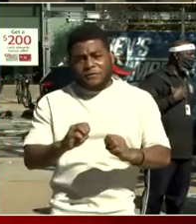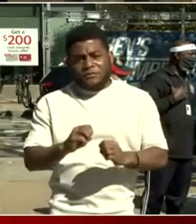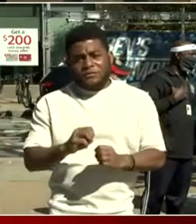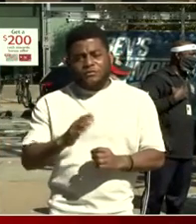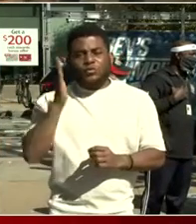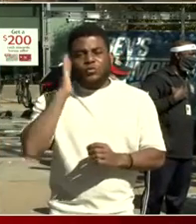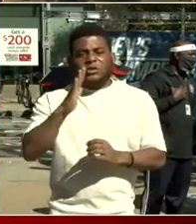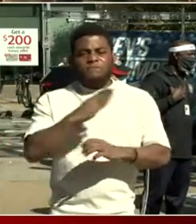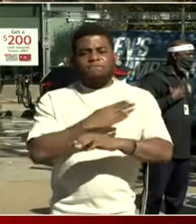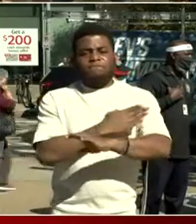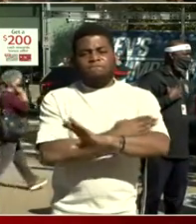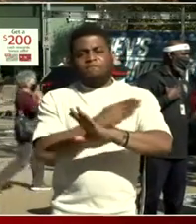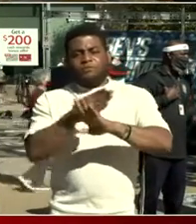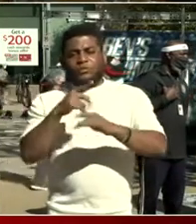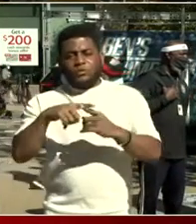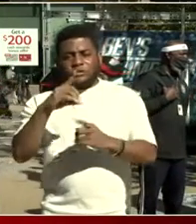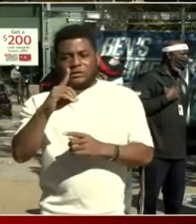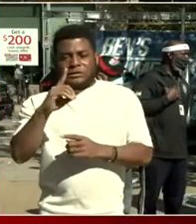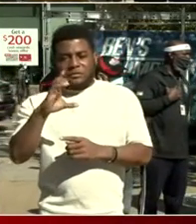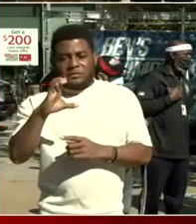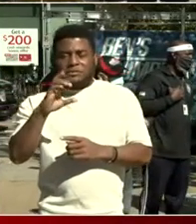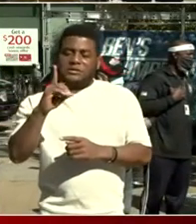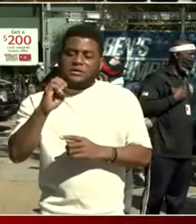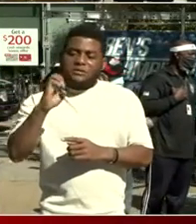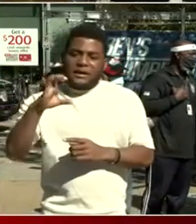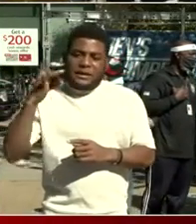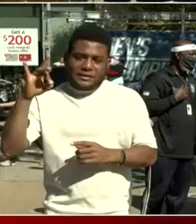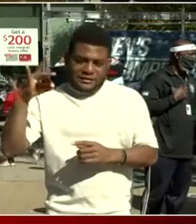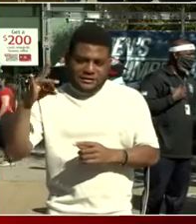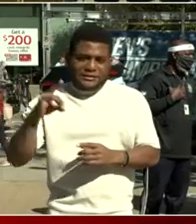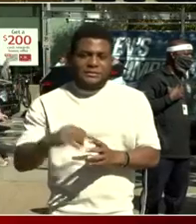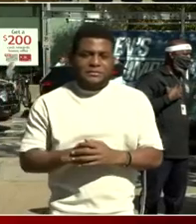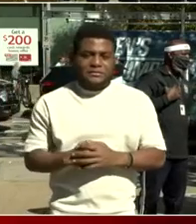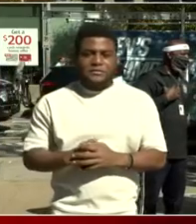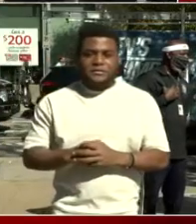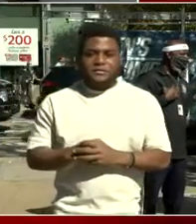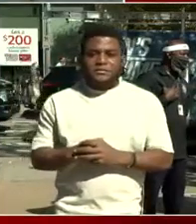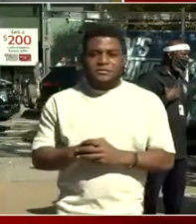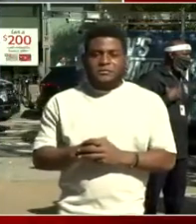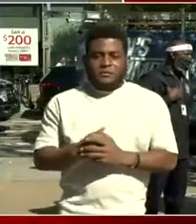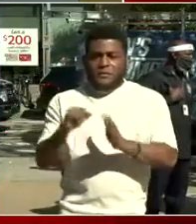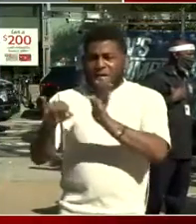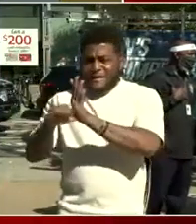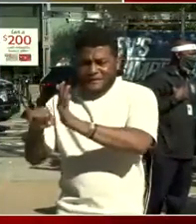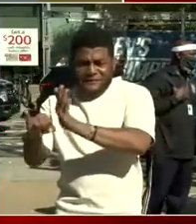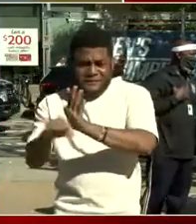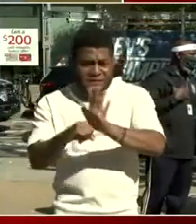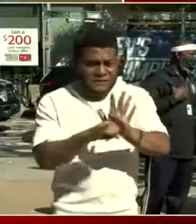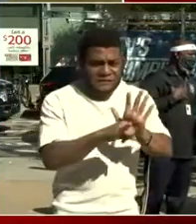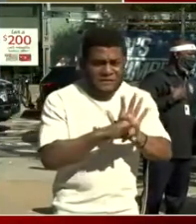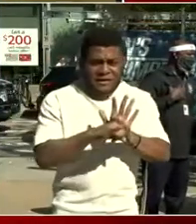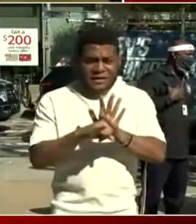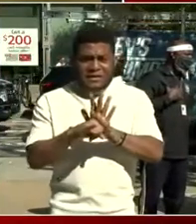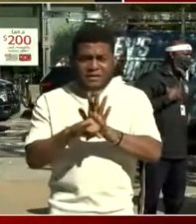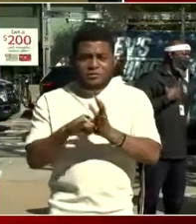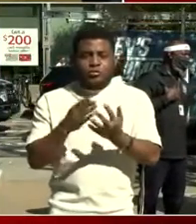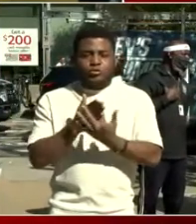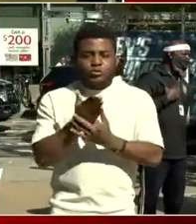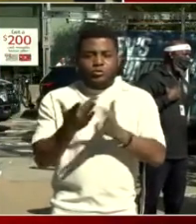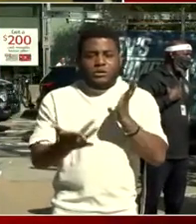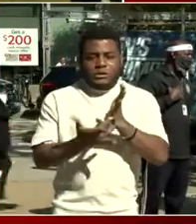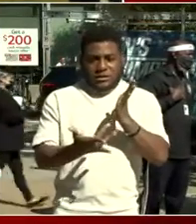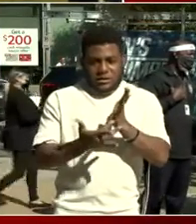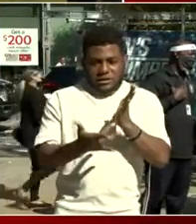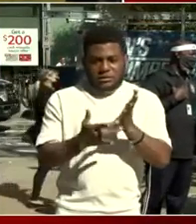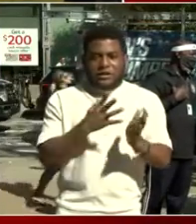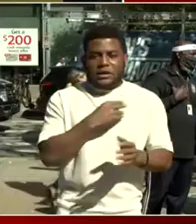18th. We've identified 5 focus areas that have been identified through data analysis and criminal intelligence. An MPD